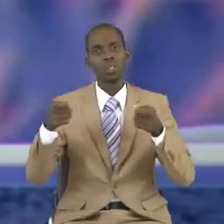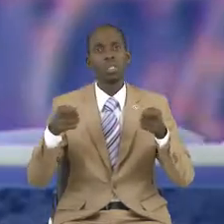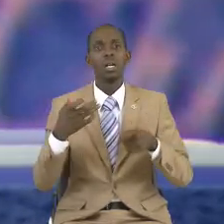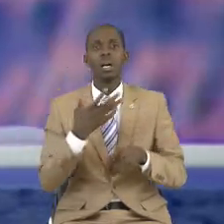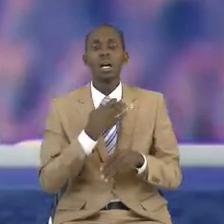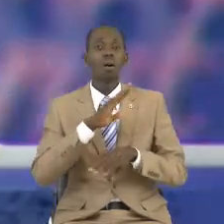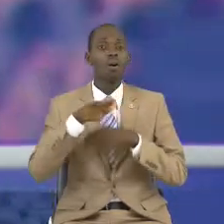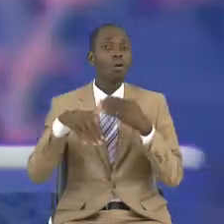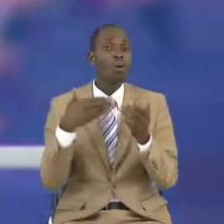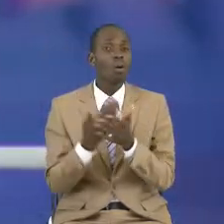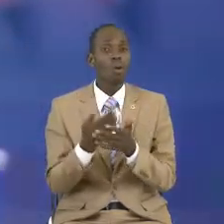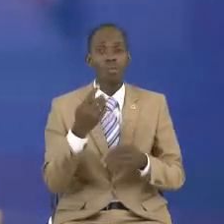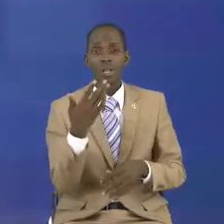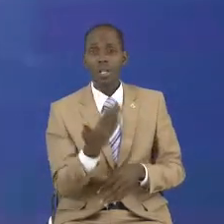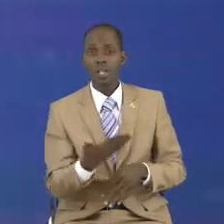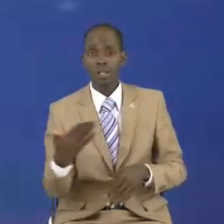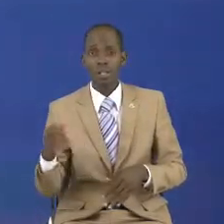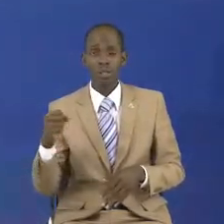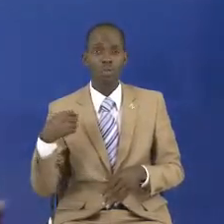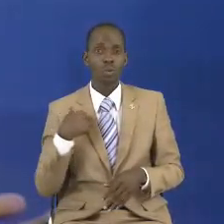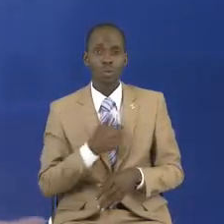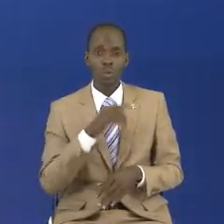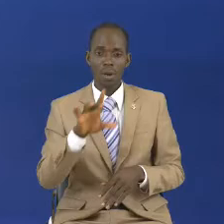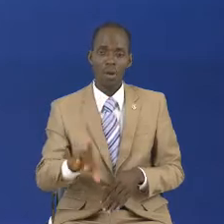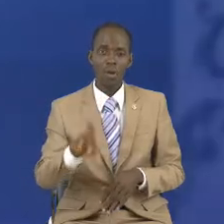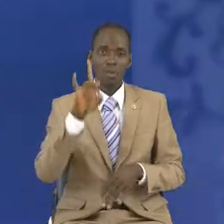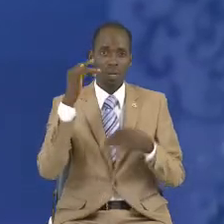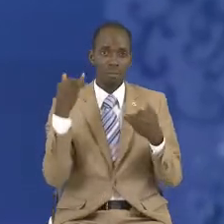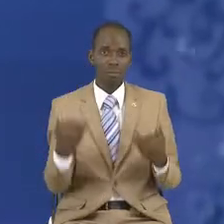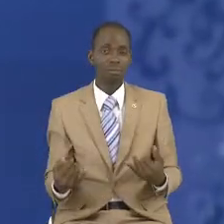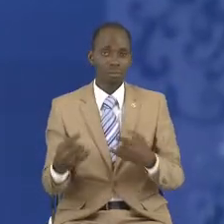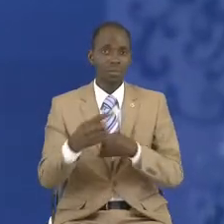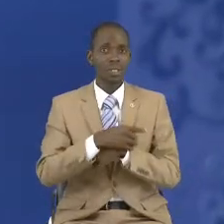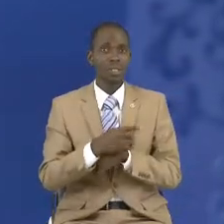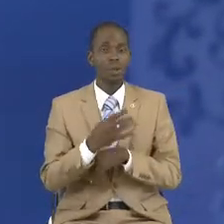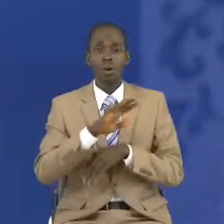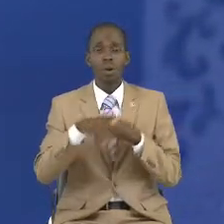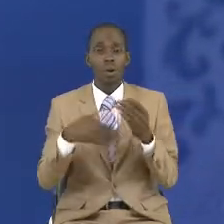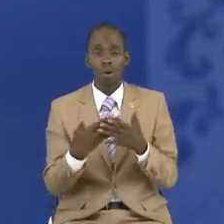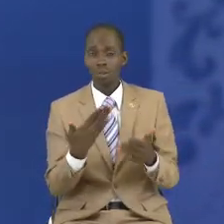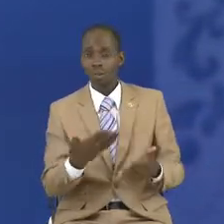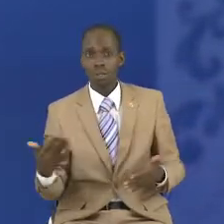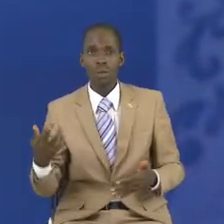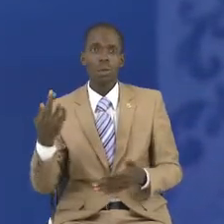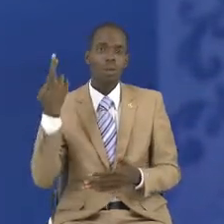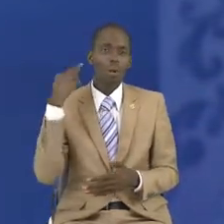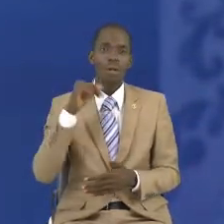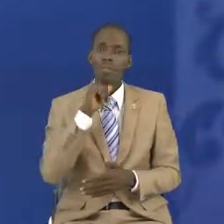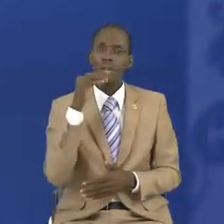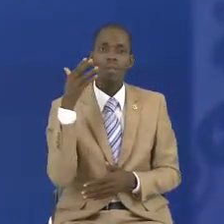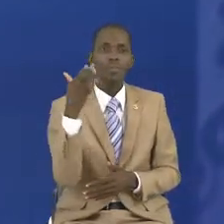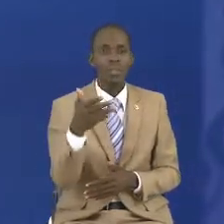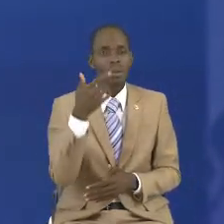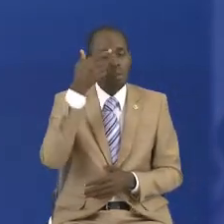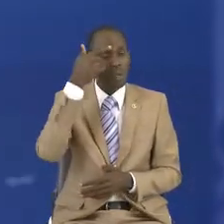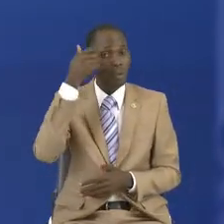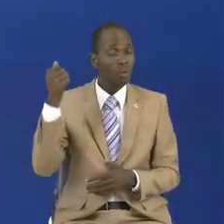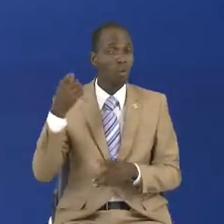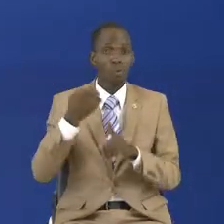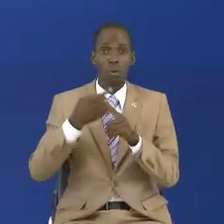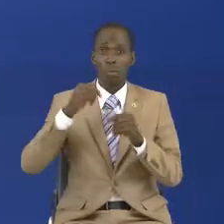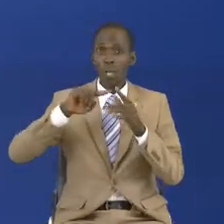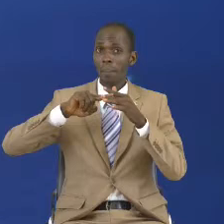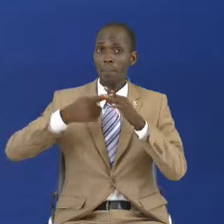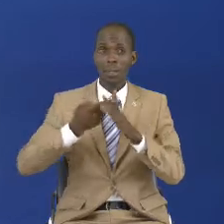things were fights today those things were not there because literally they